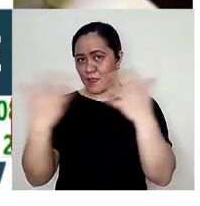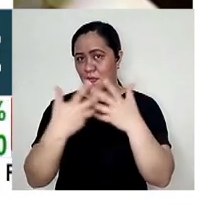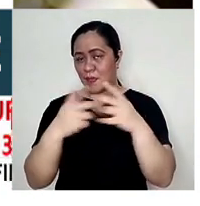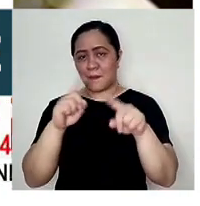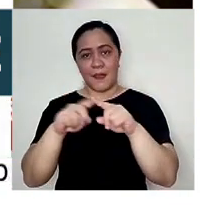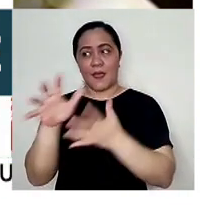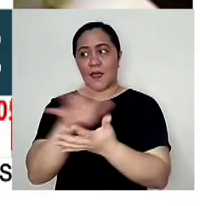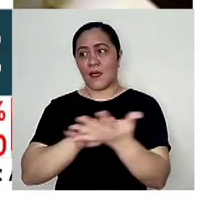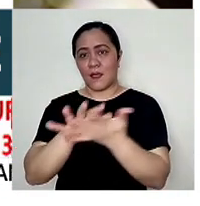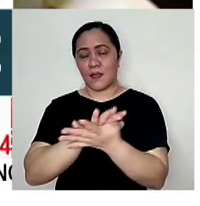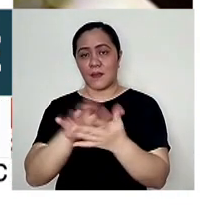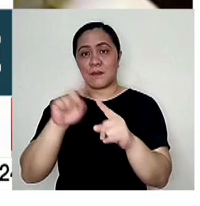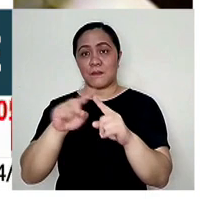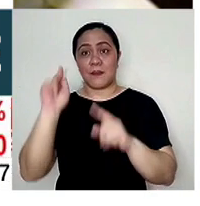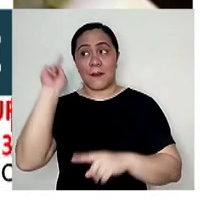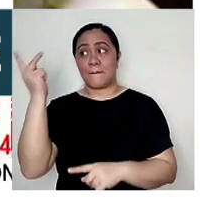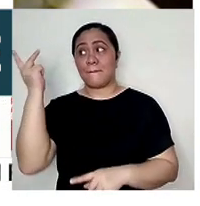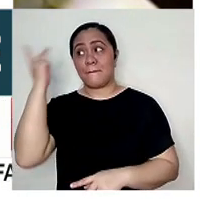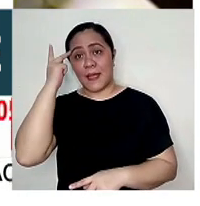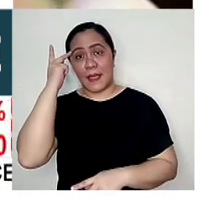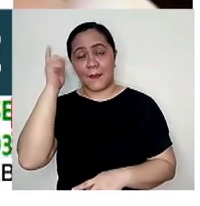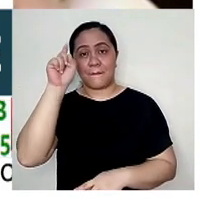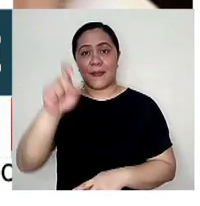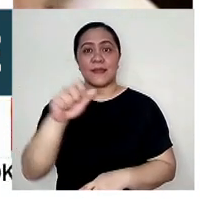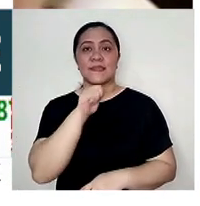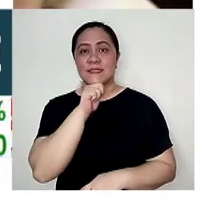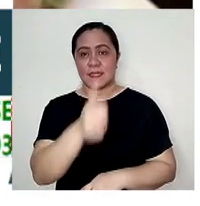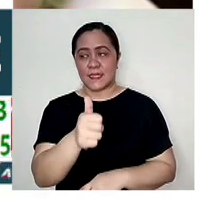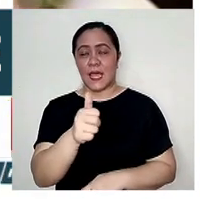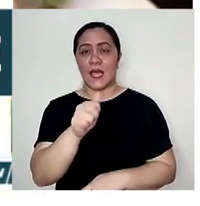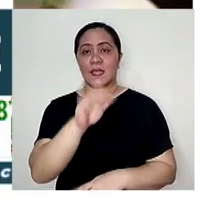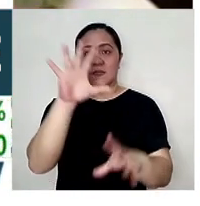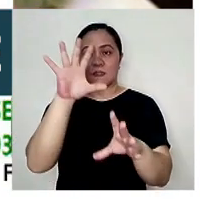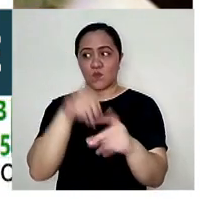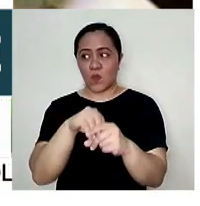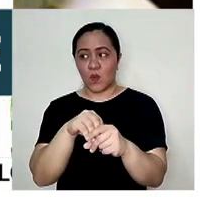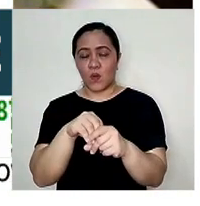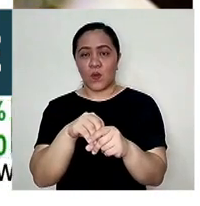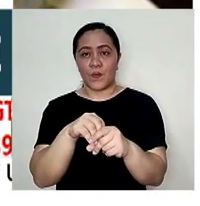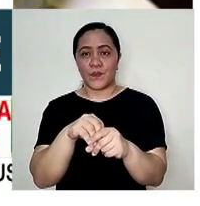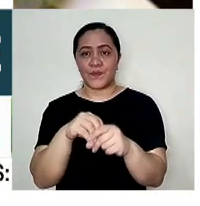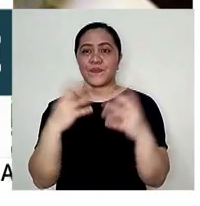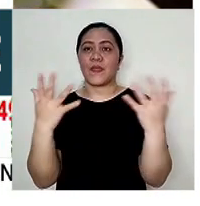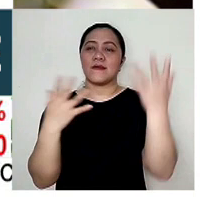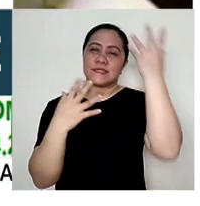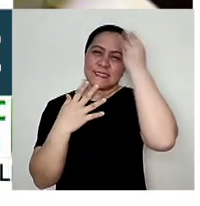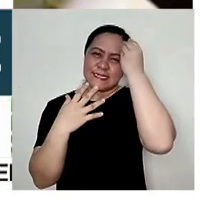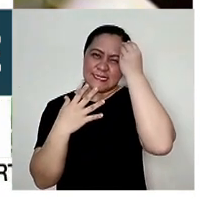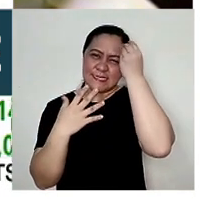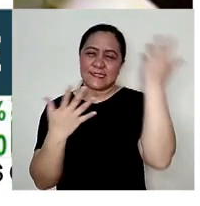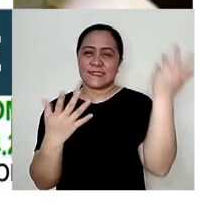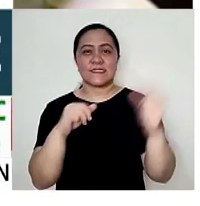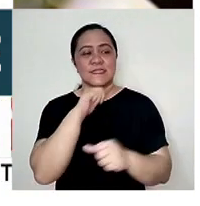politics, for example, should not be, you know, thinking of not believing